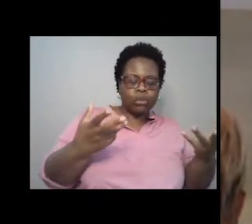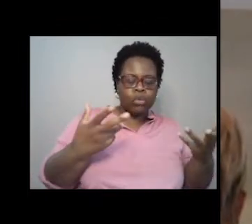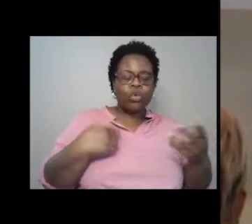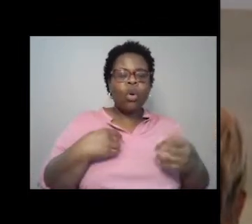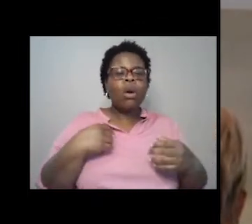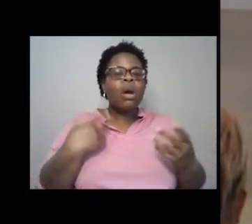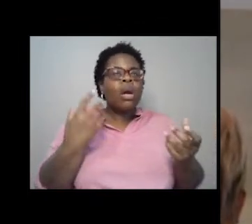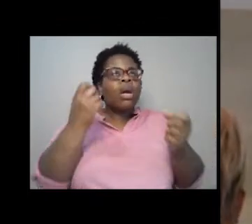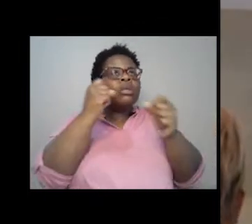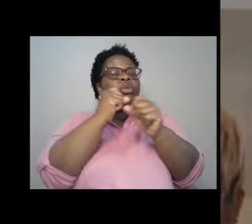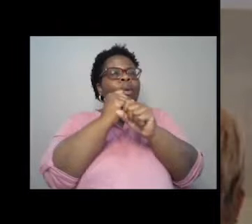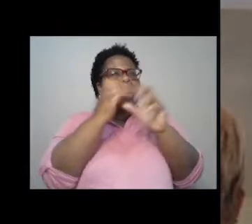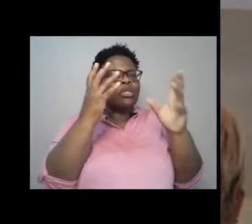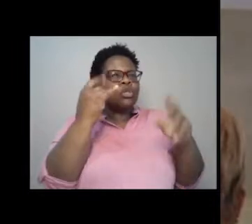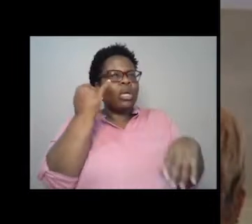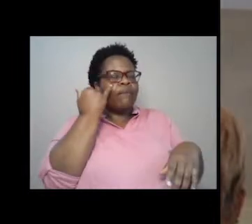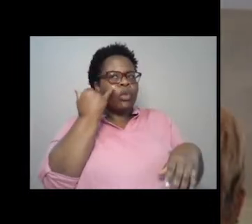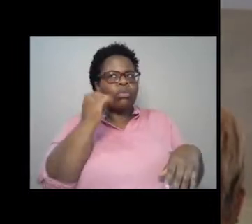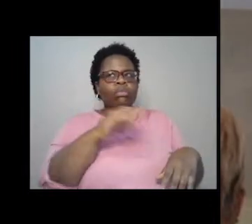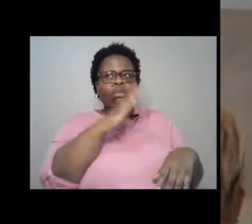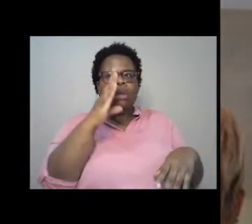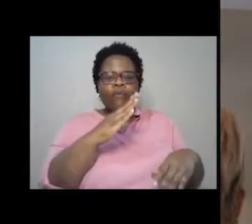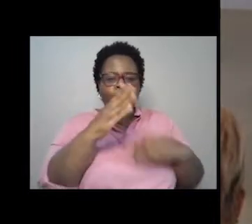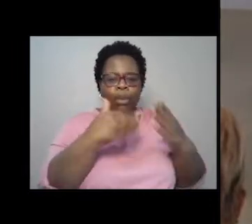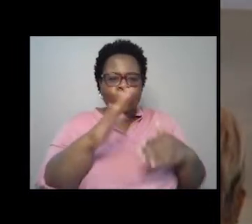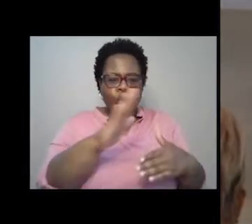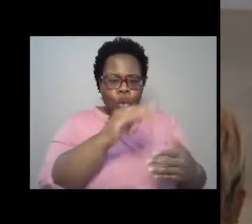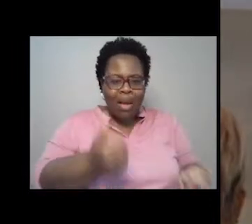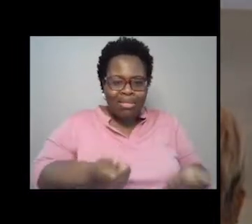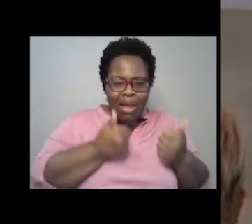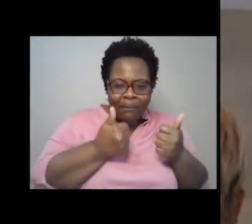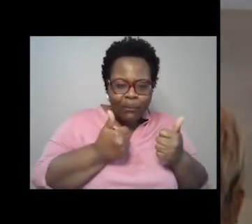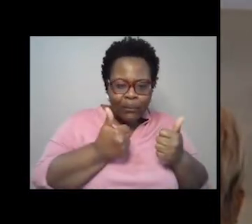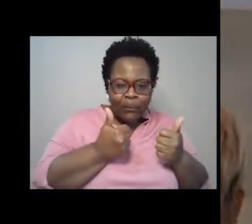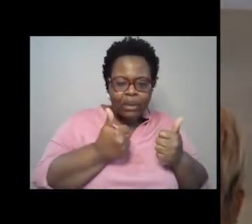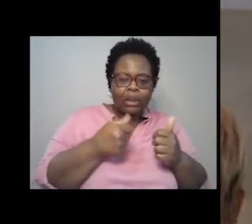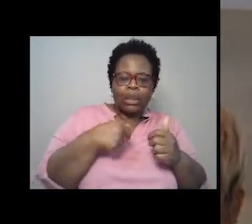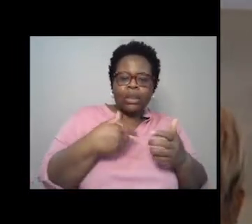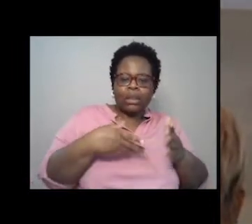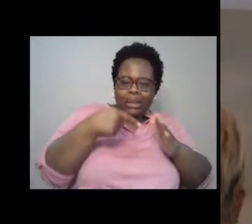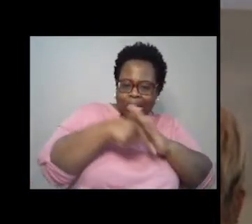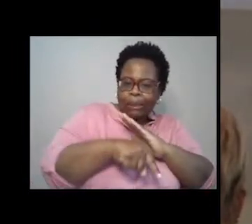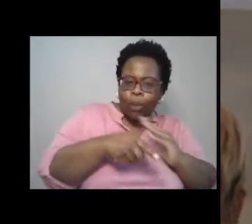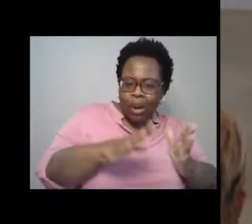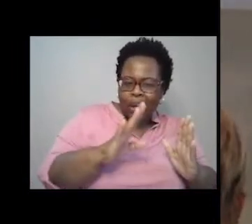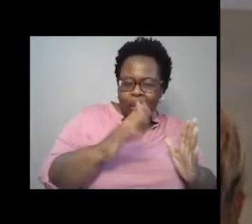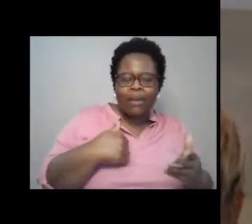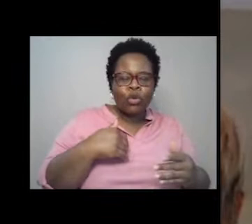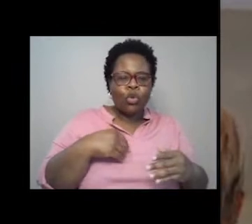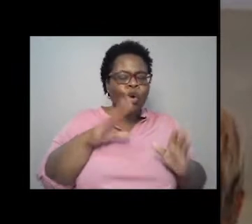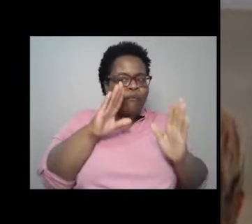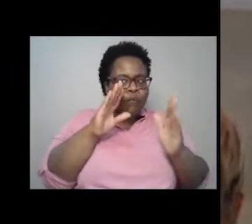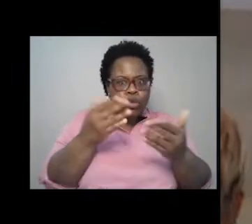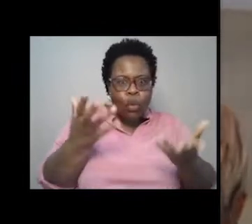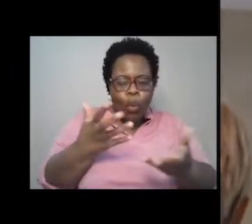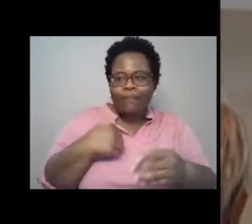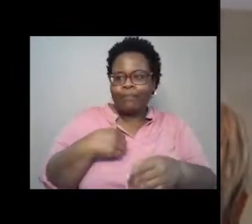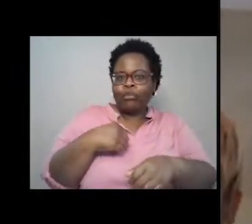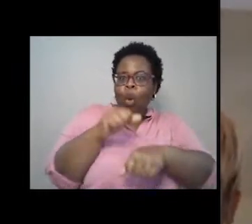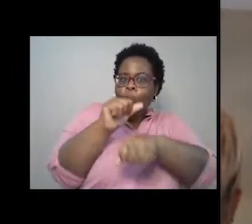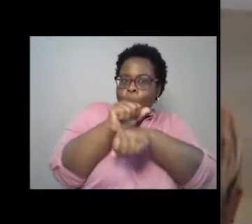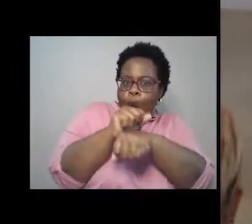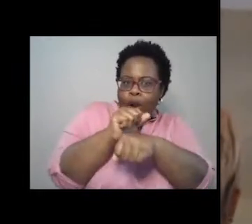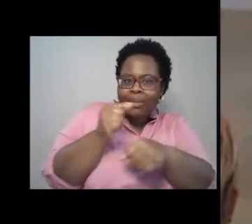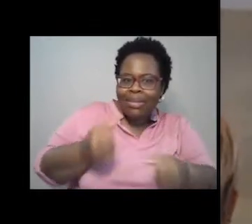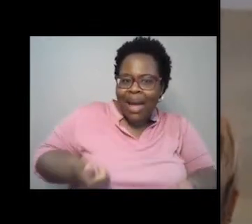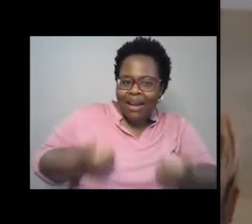you've never processed your life in a very deep way and you just focus on your work life, right? And you just about making money